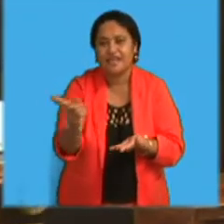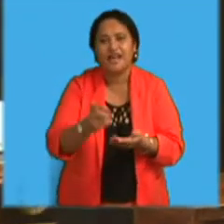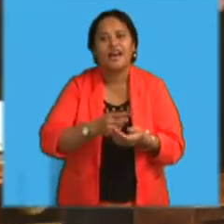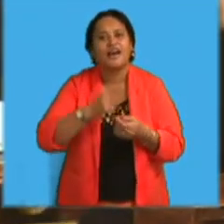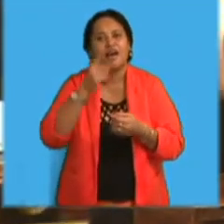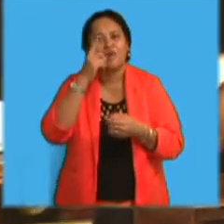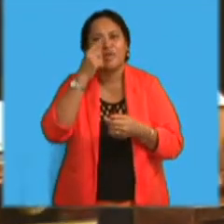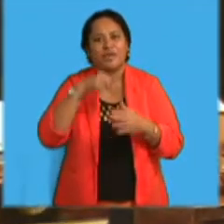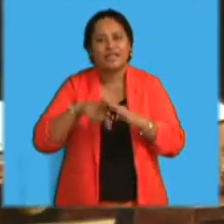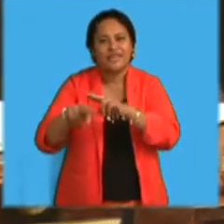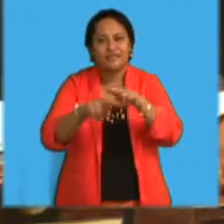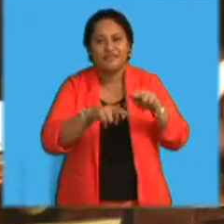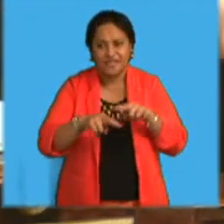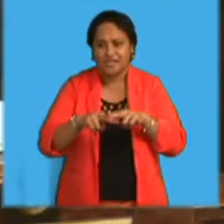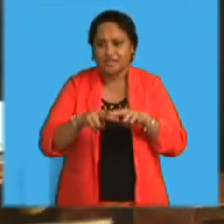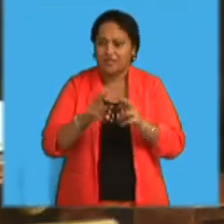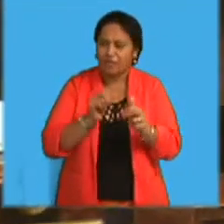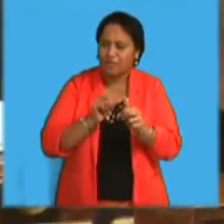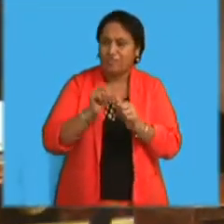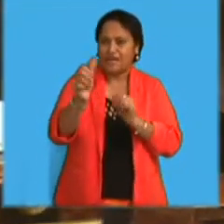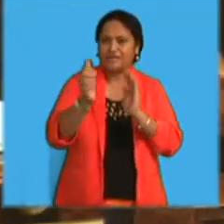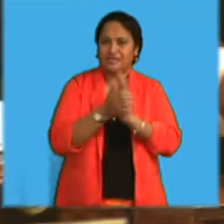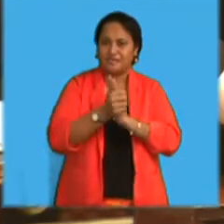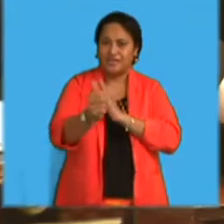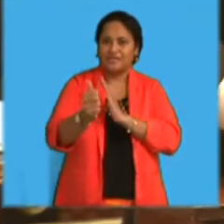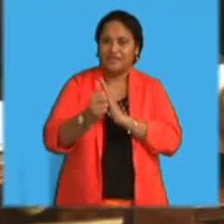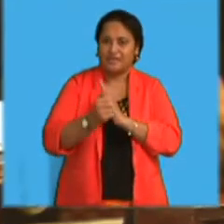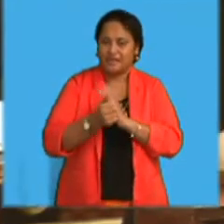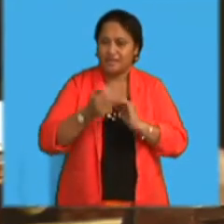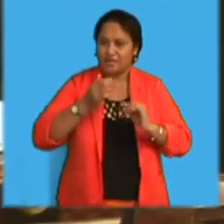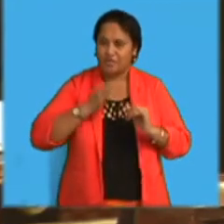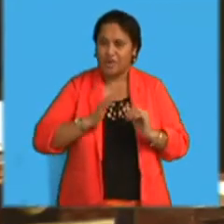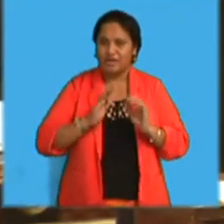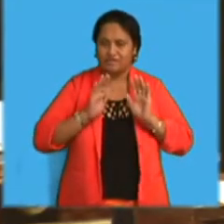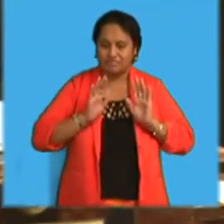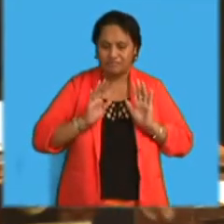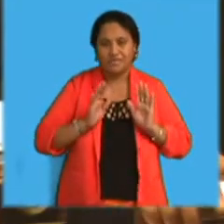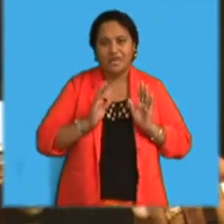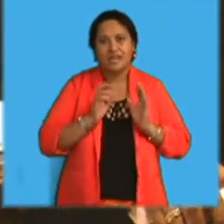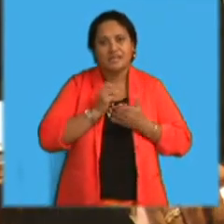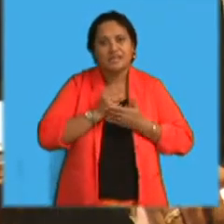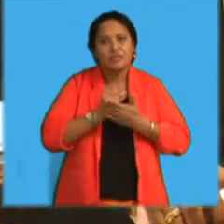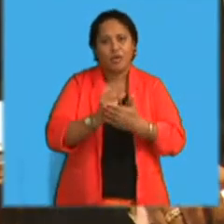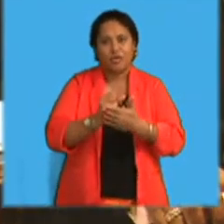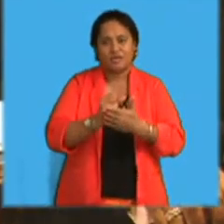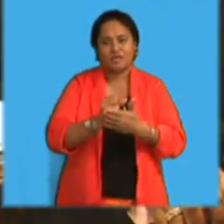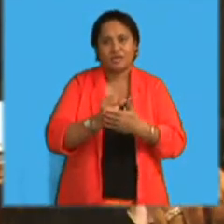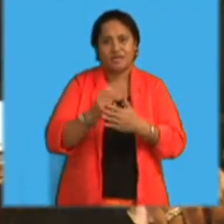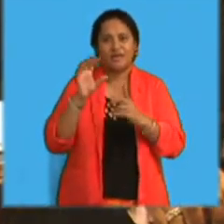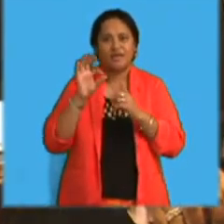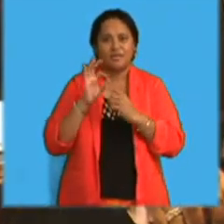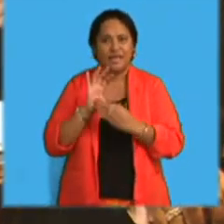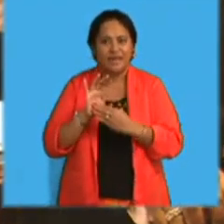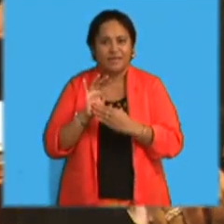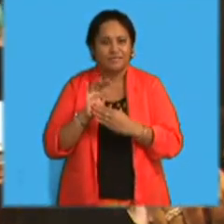to the best of their ability, and we all stand behind him, Speaker. Madam Speaker,